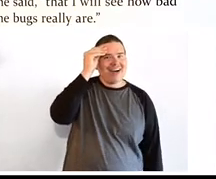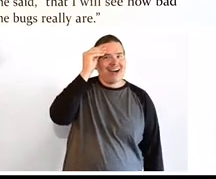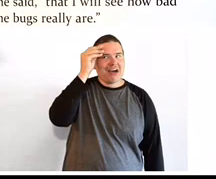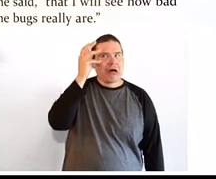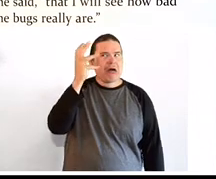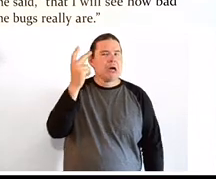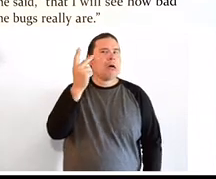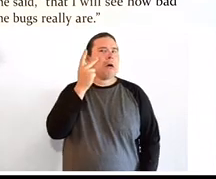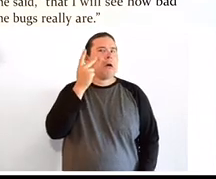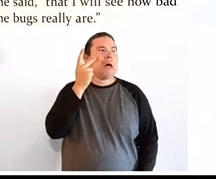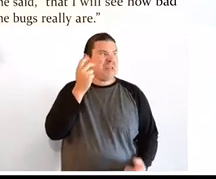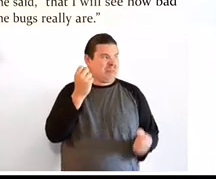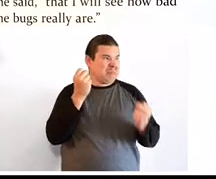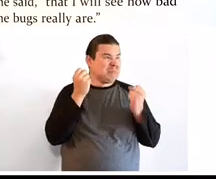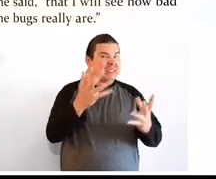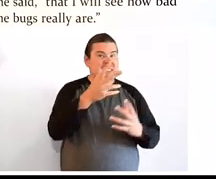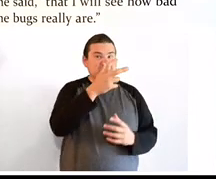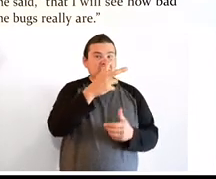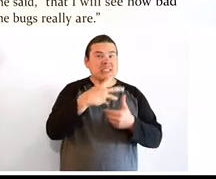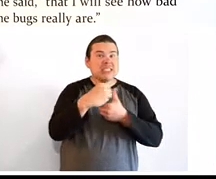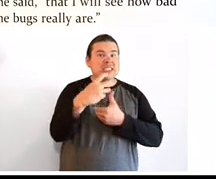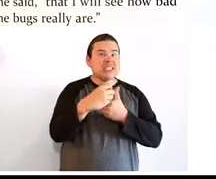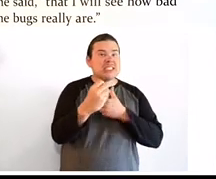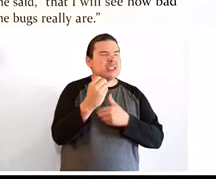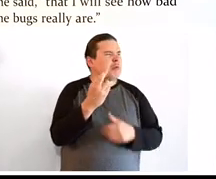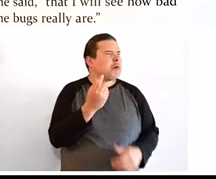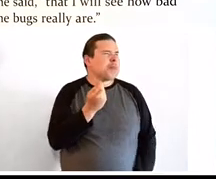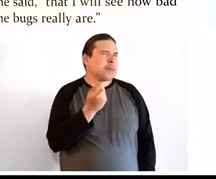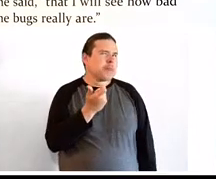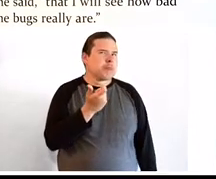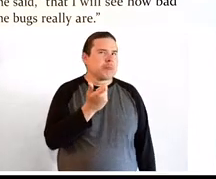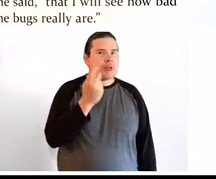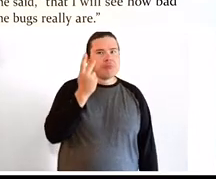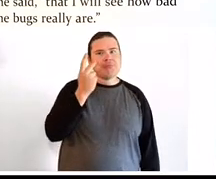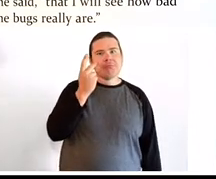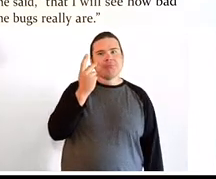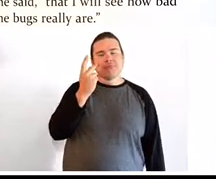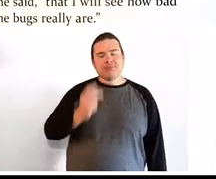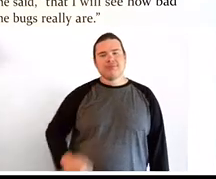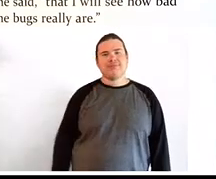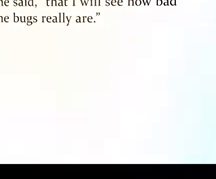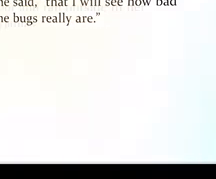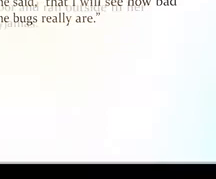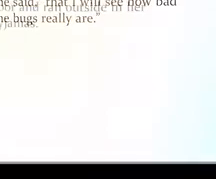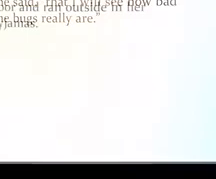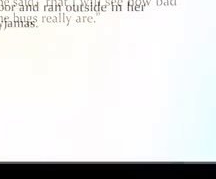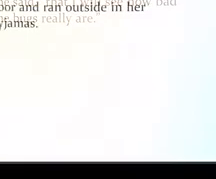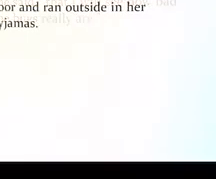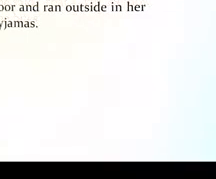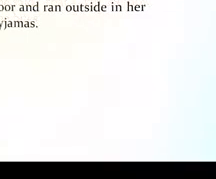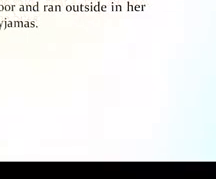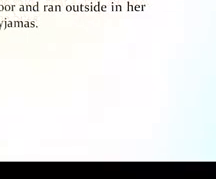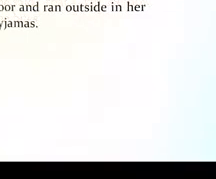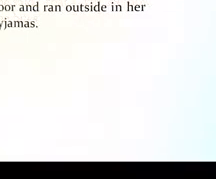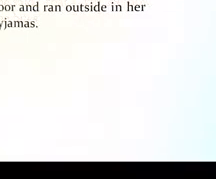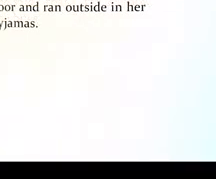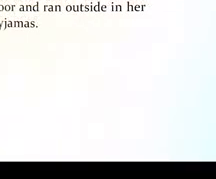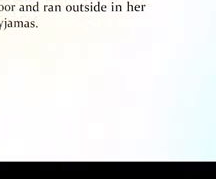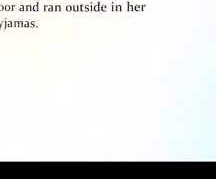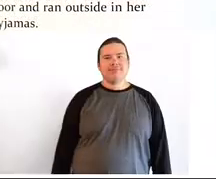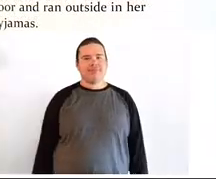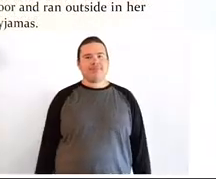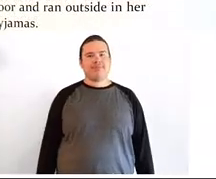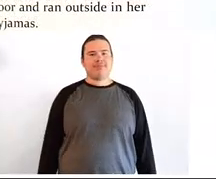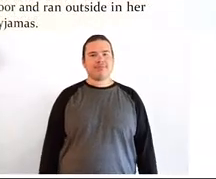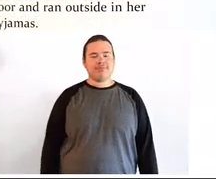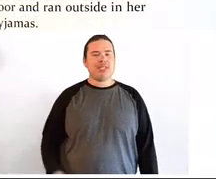idea. "I think," she said, "that I will see how bad the bugs really are."